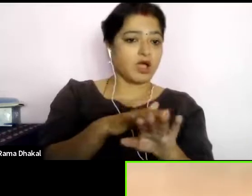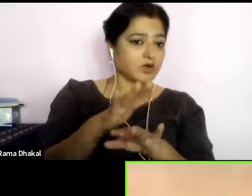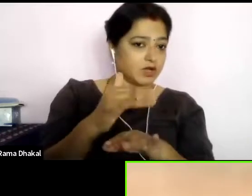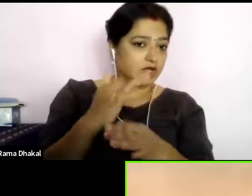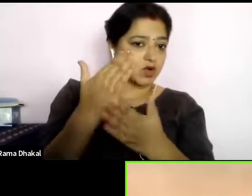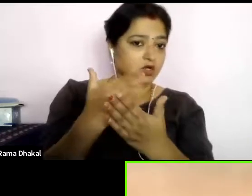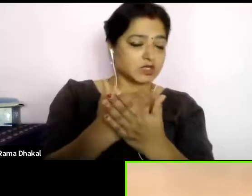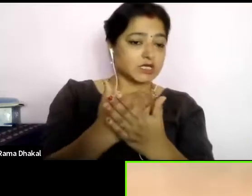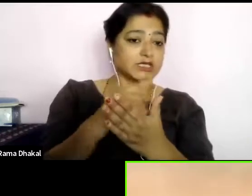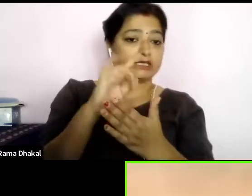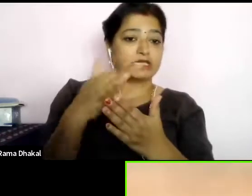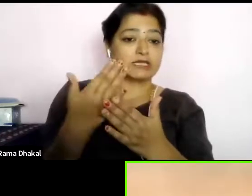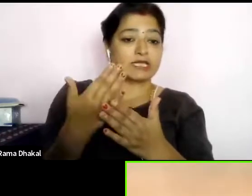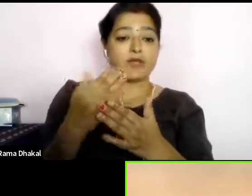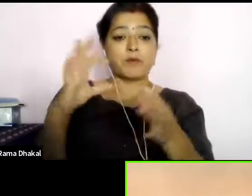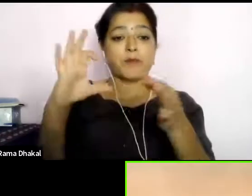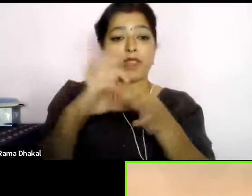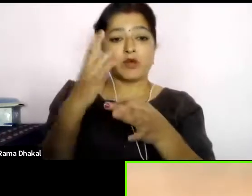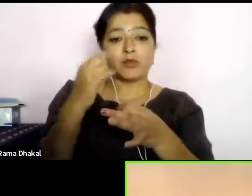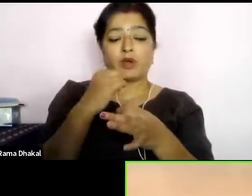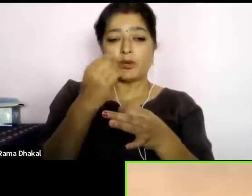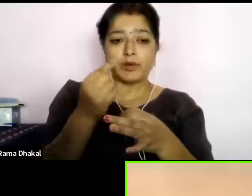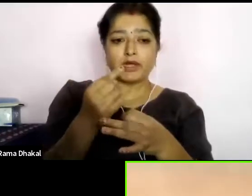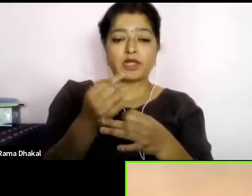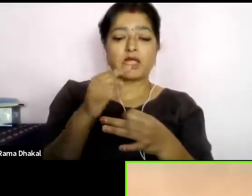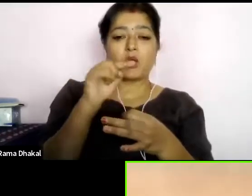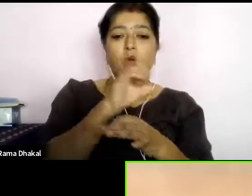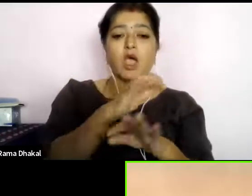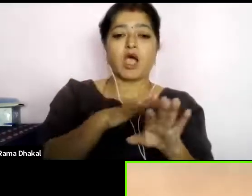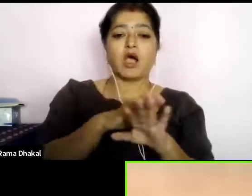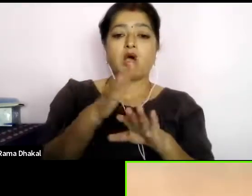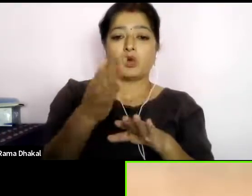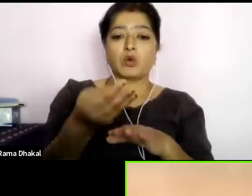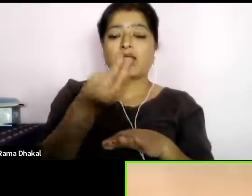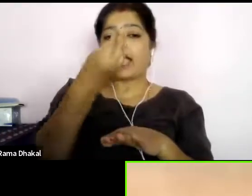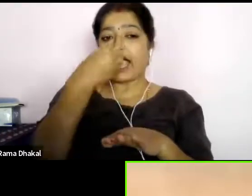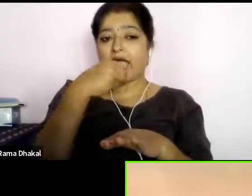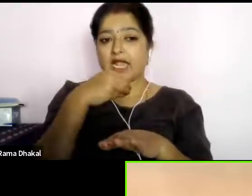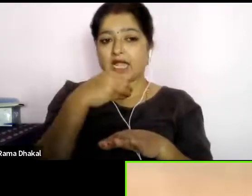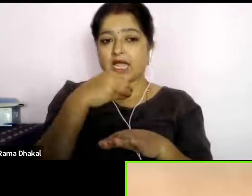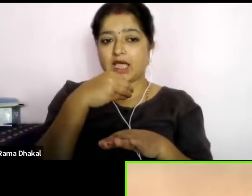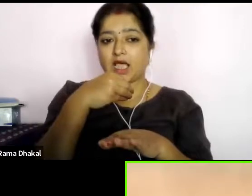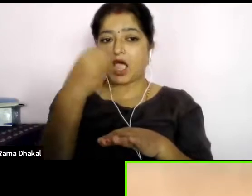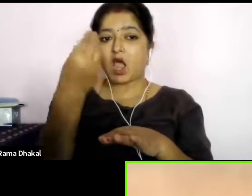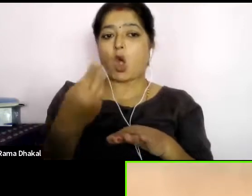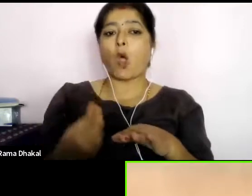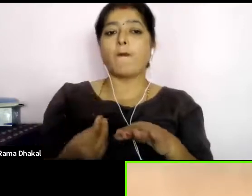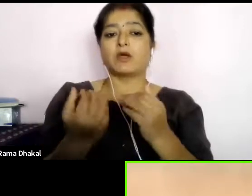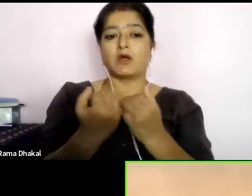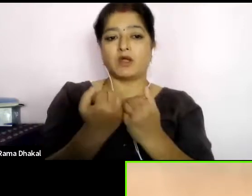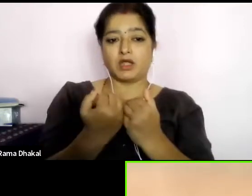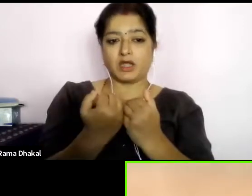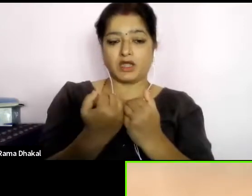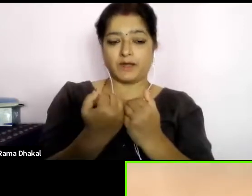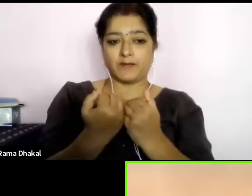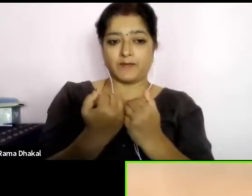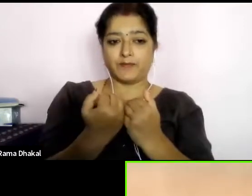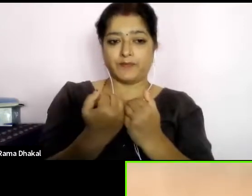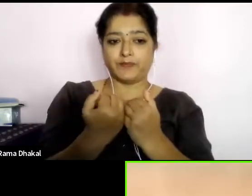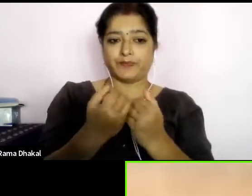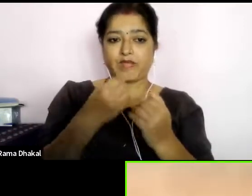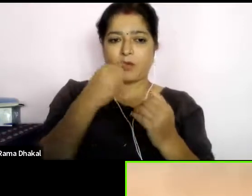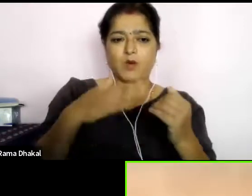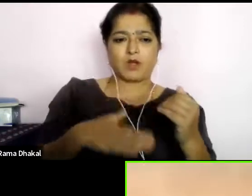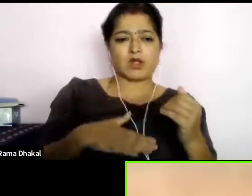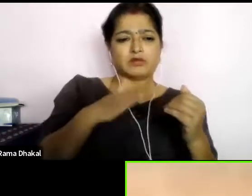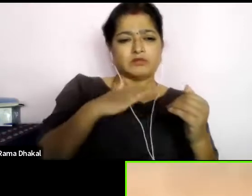by mixing grains and adding more water to cope up with hunger and starvation. This is the